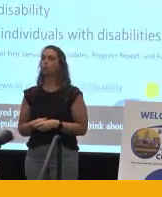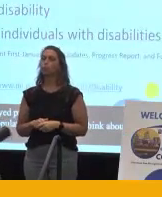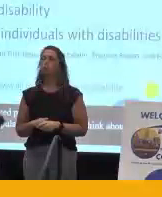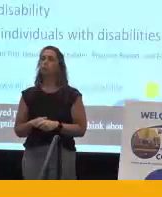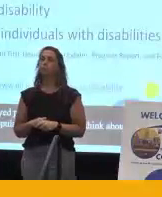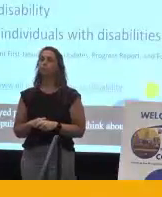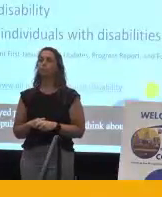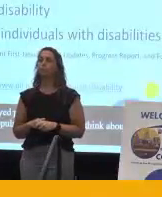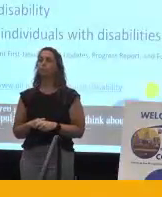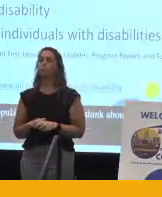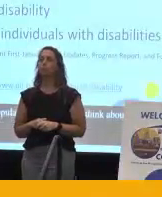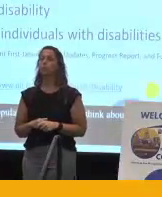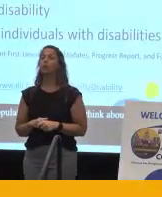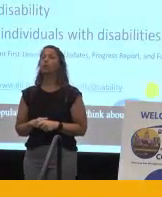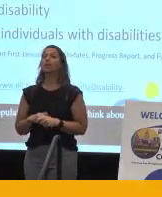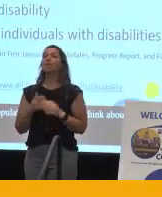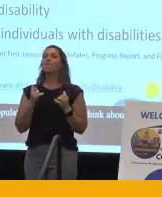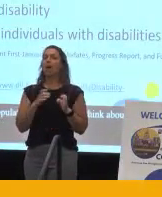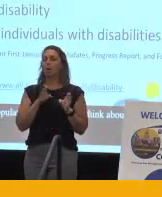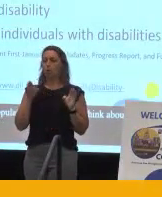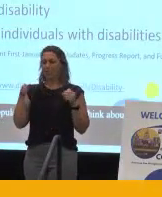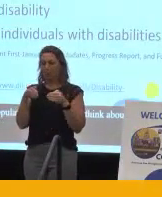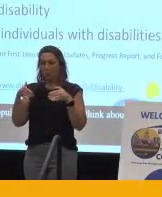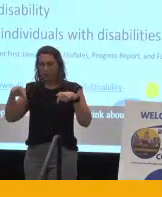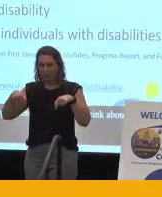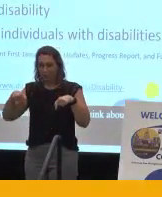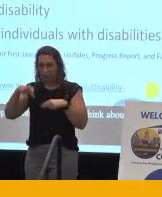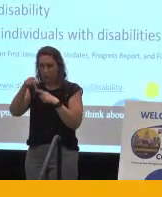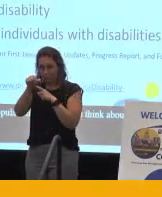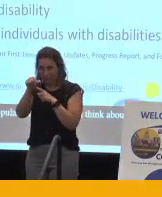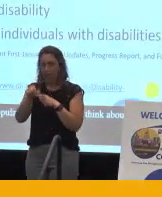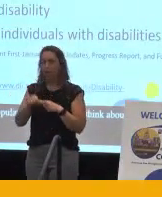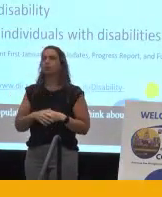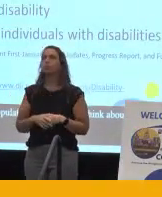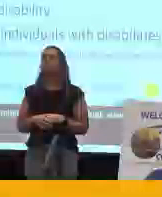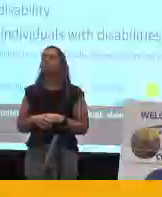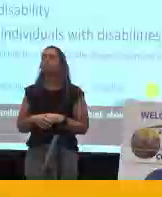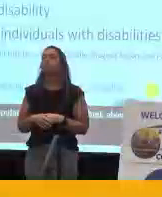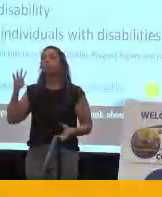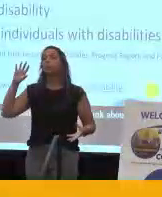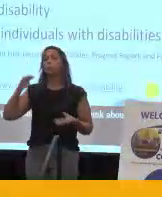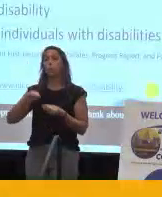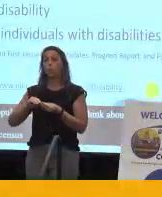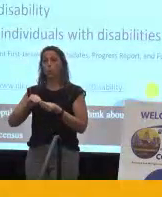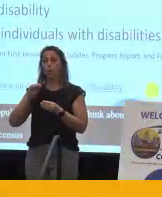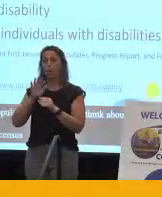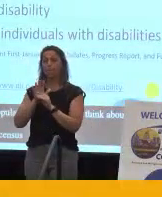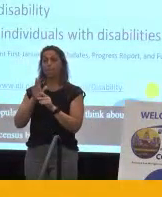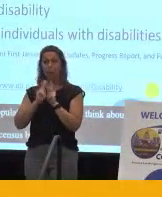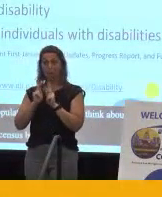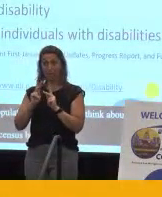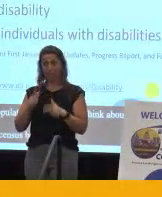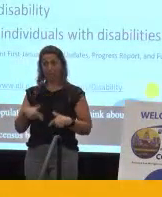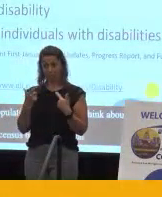So if we look at the numbers for Pennsylvania, according to the Census Bureau, the total population of Pennsylvania is